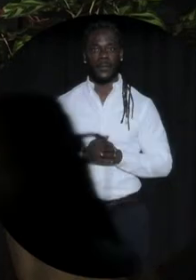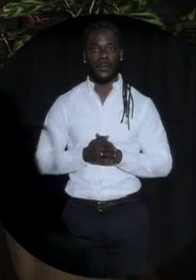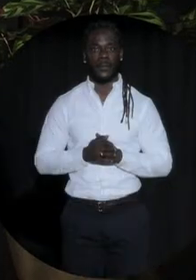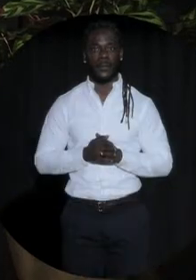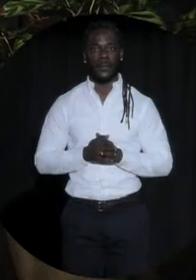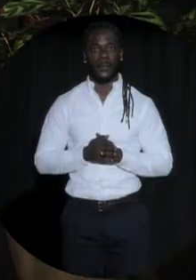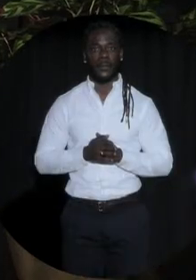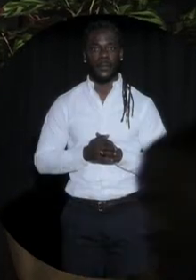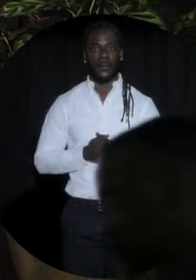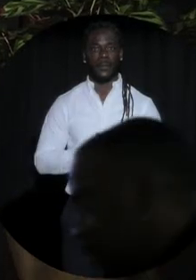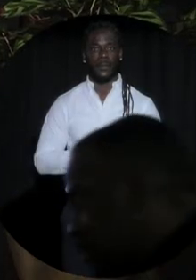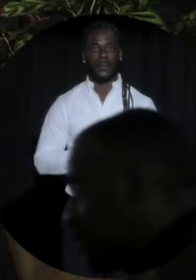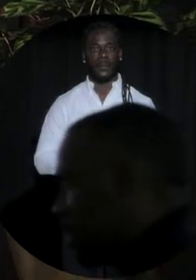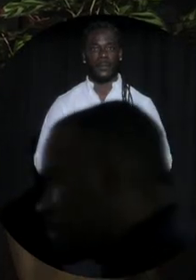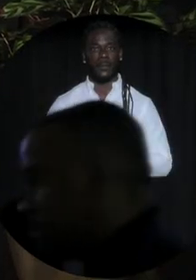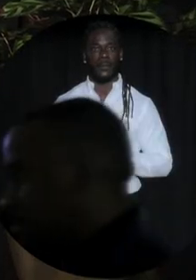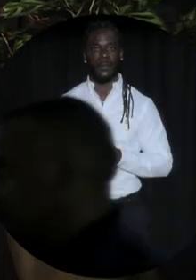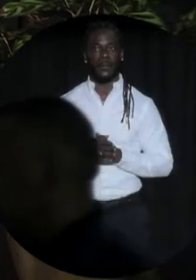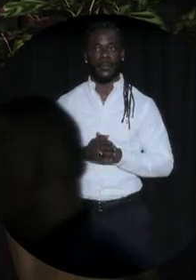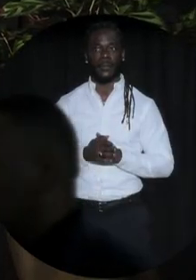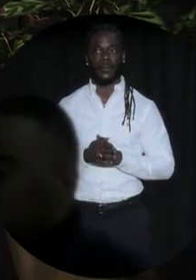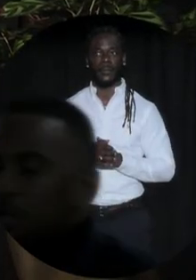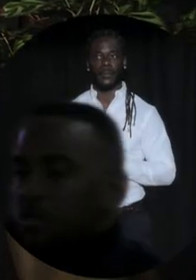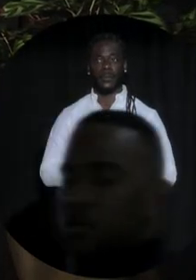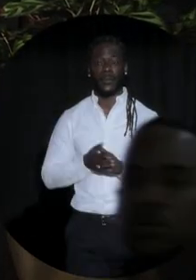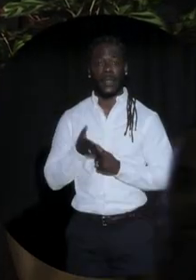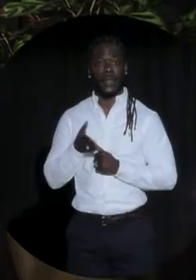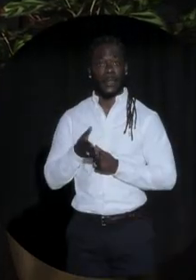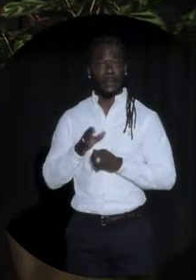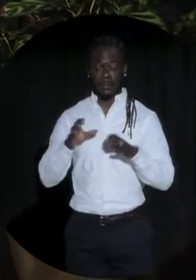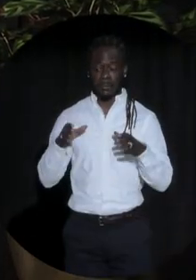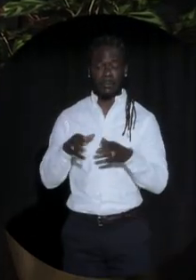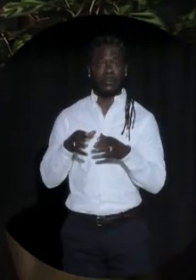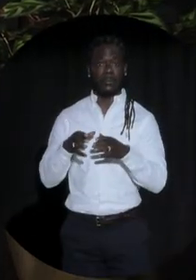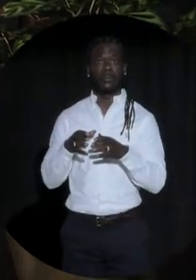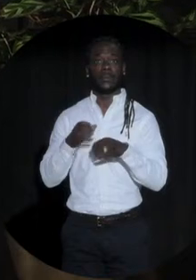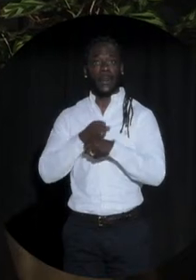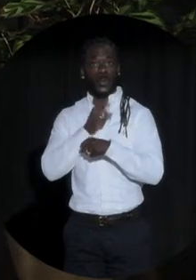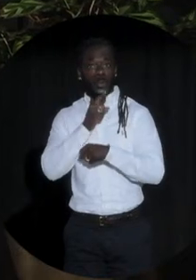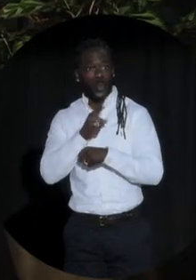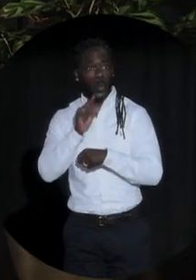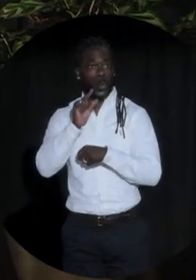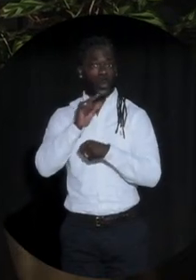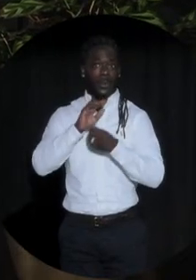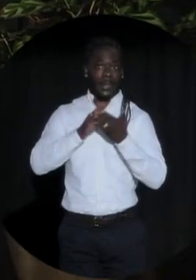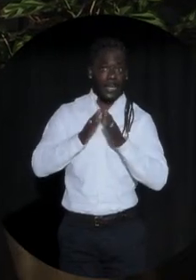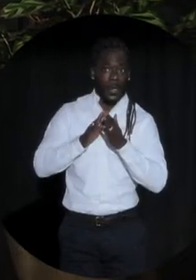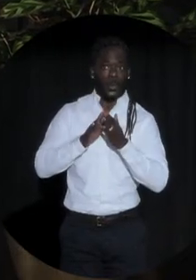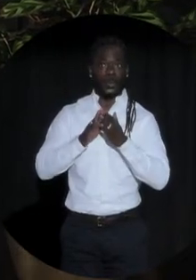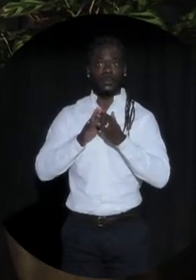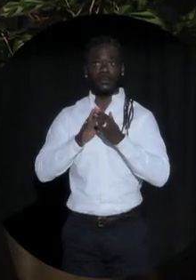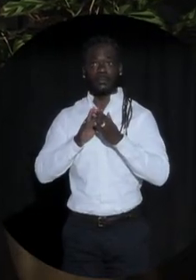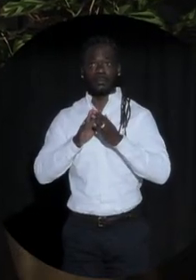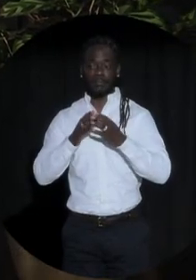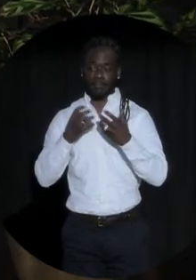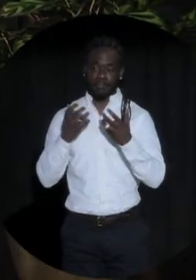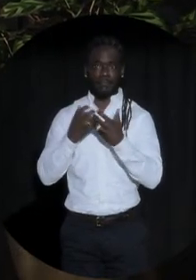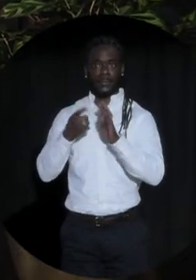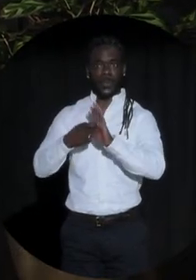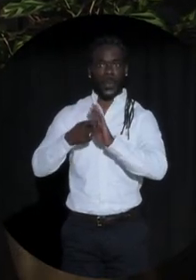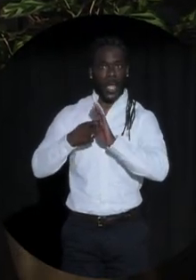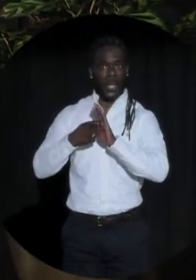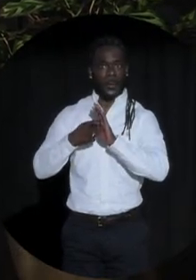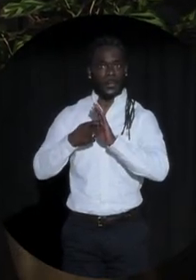In addition, the commission helps to ensure that the county is meeting the requirements of the Americans